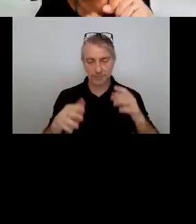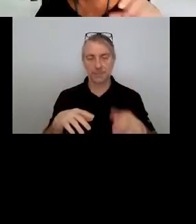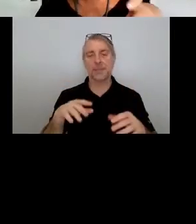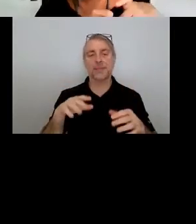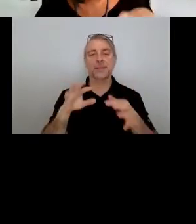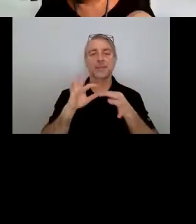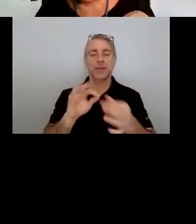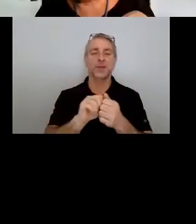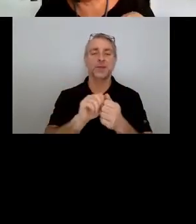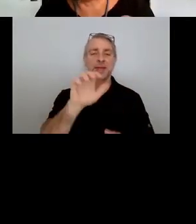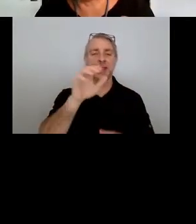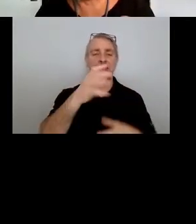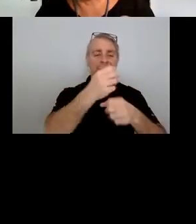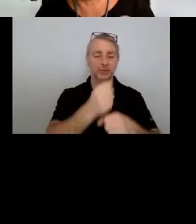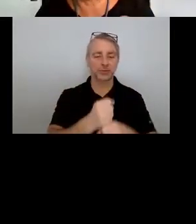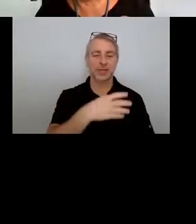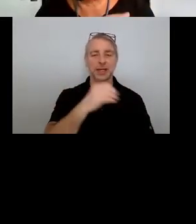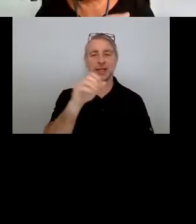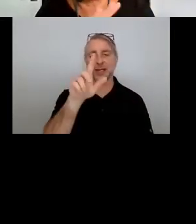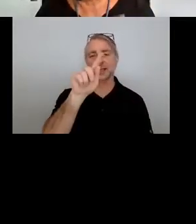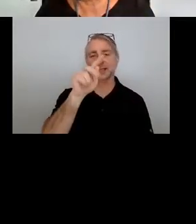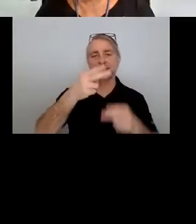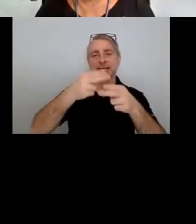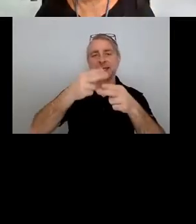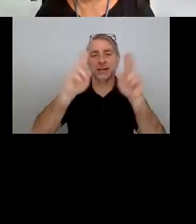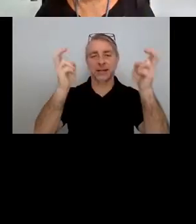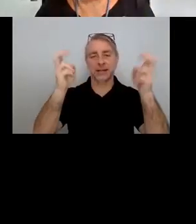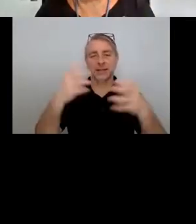screening. So a small 3 to 5,